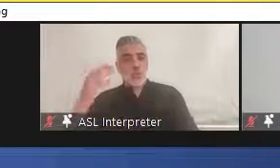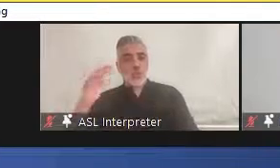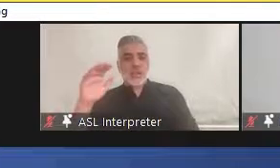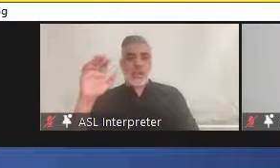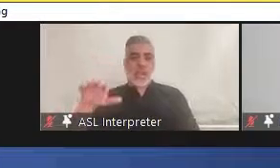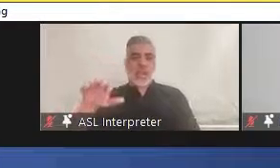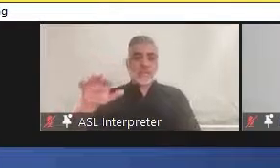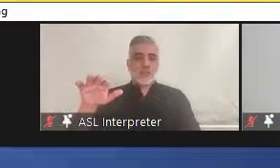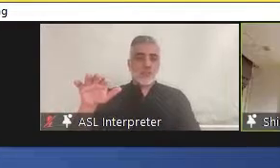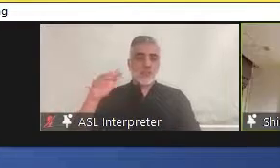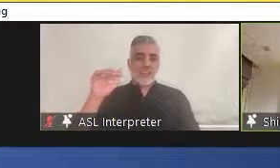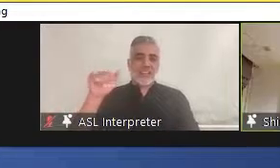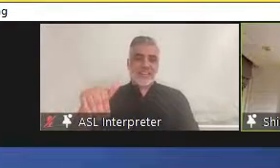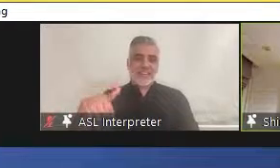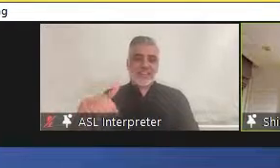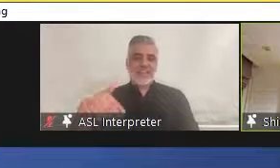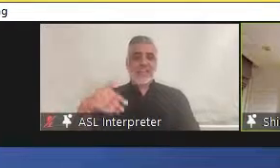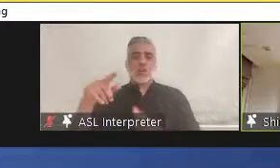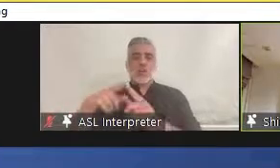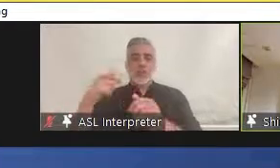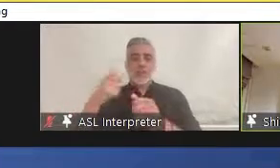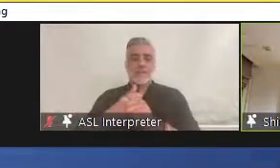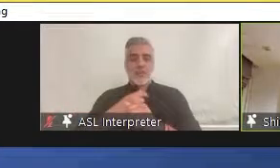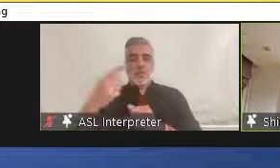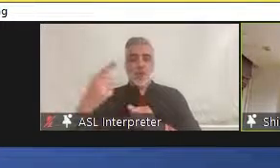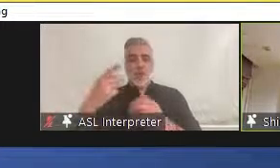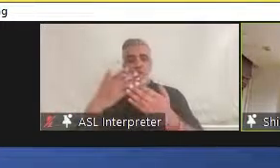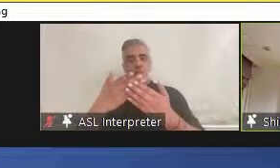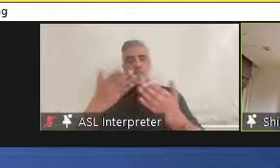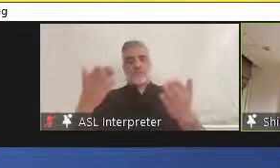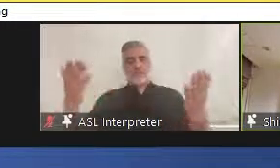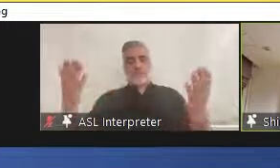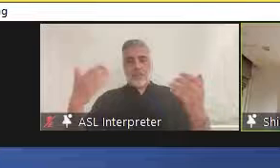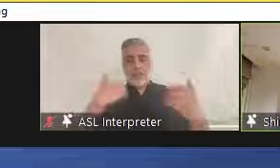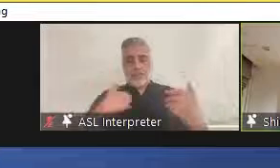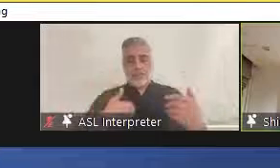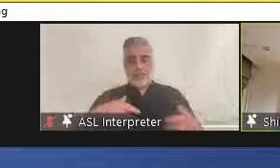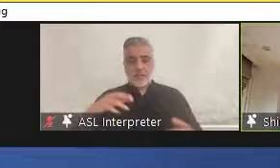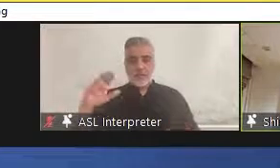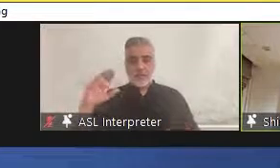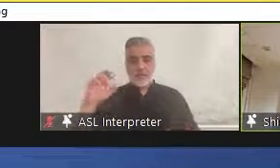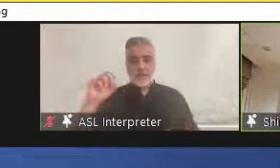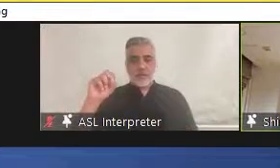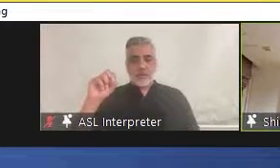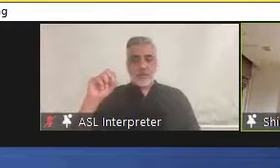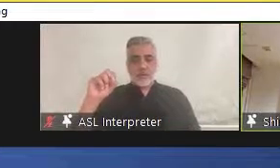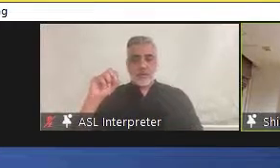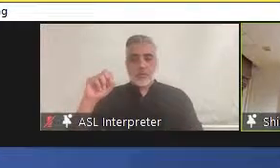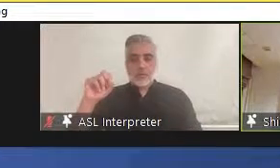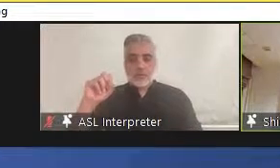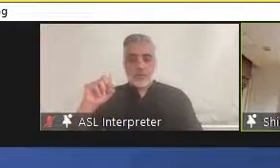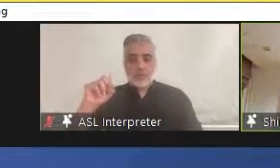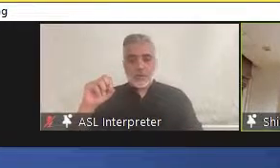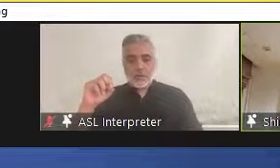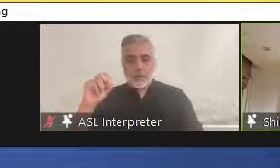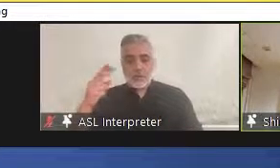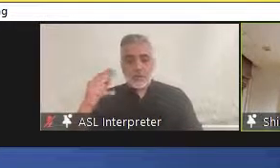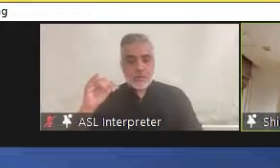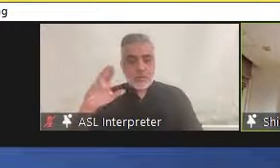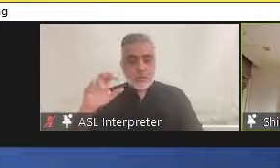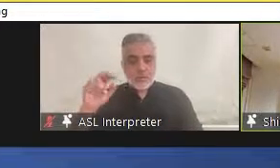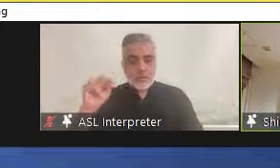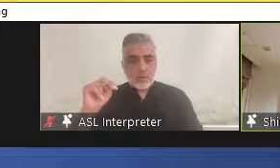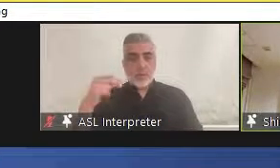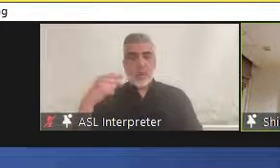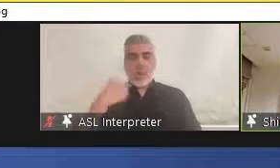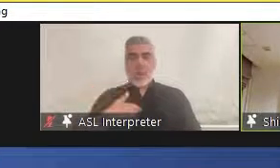afternoon and good evening to everybody wherever you are. My name is Shiro Nakata. I'm a senior economist at the World Bank, and I'm